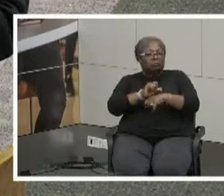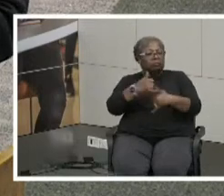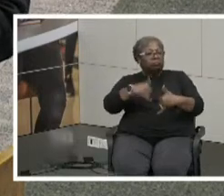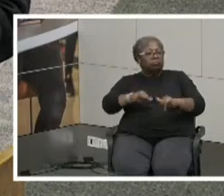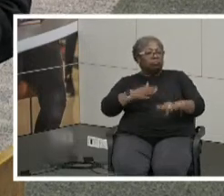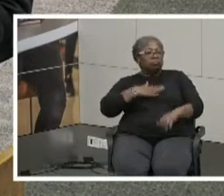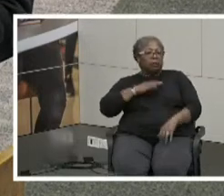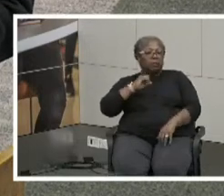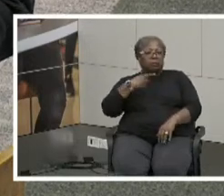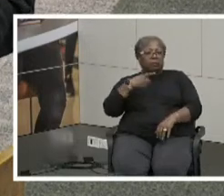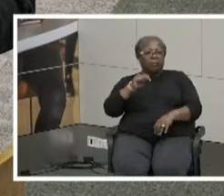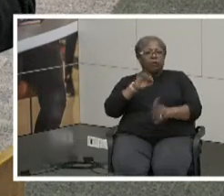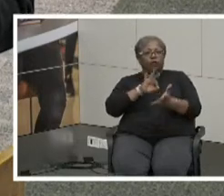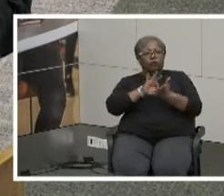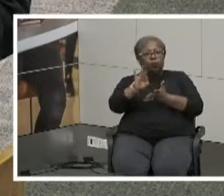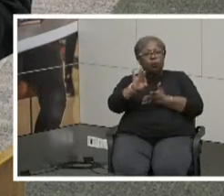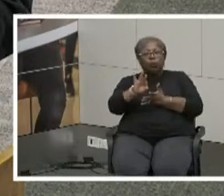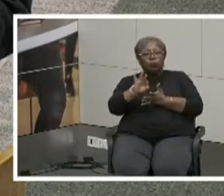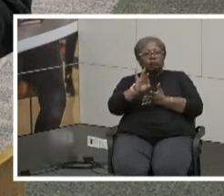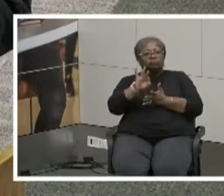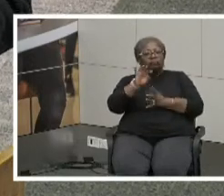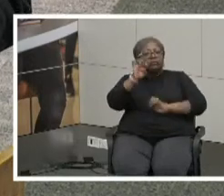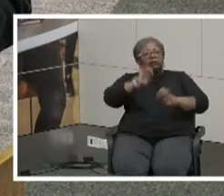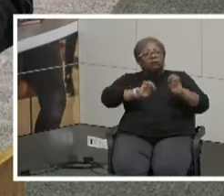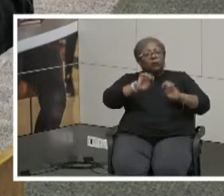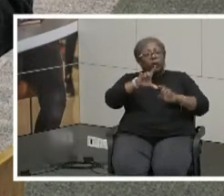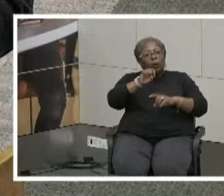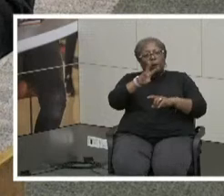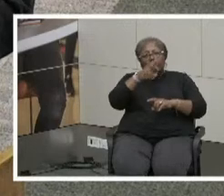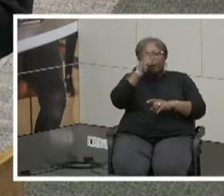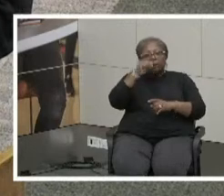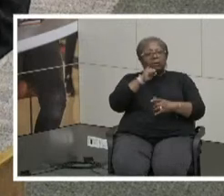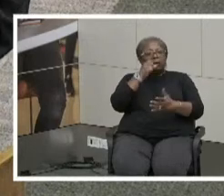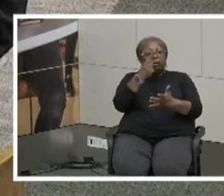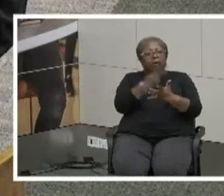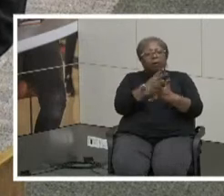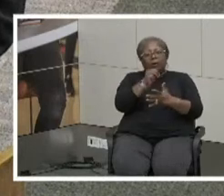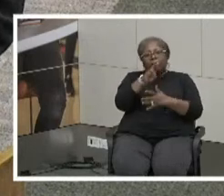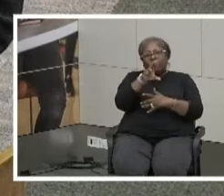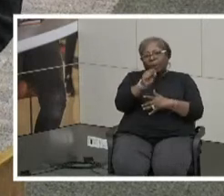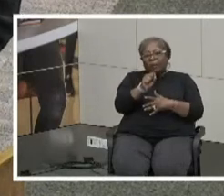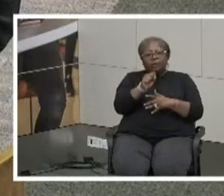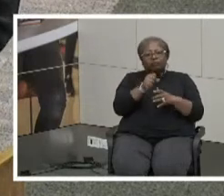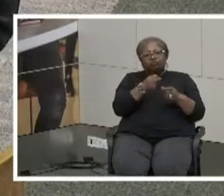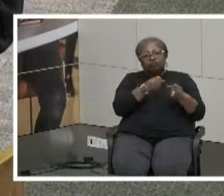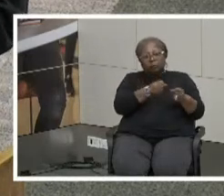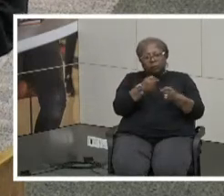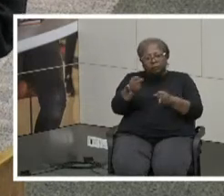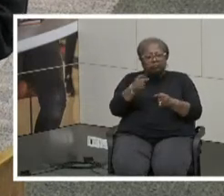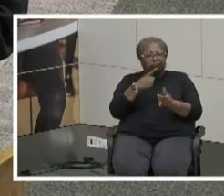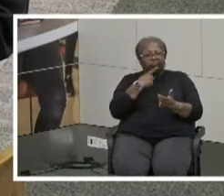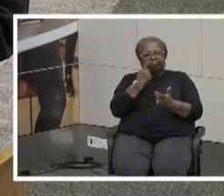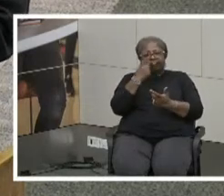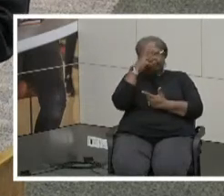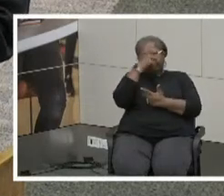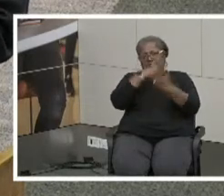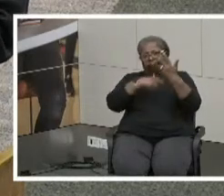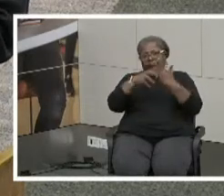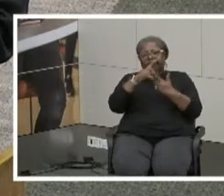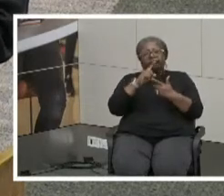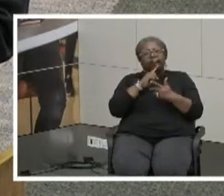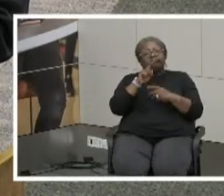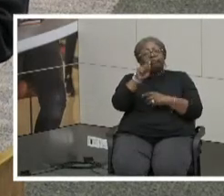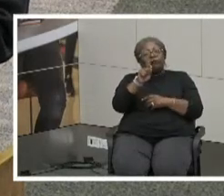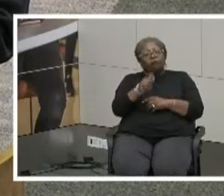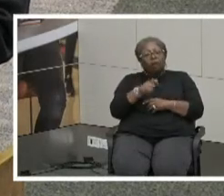my spot scores are low for not implementing approved Mrs strategies there is mixed messaging going on